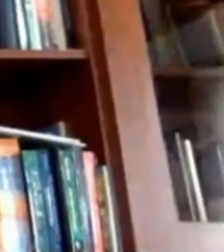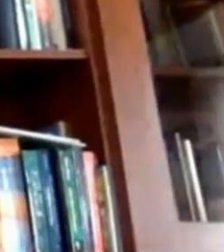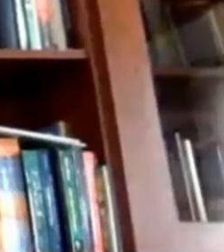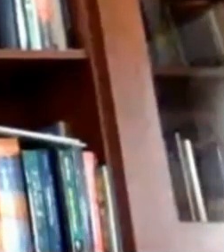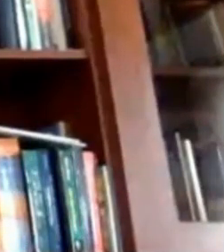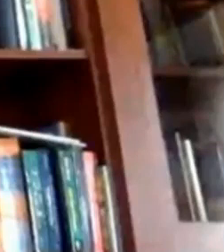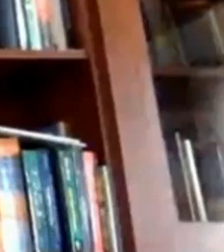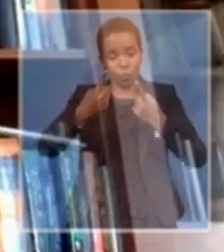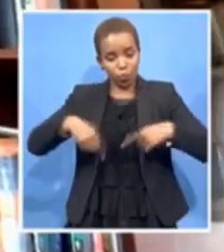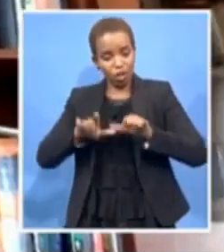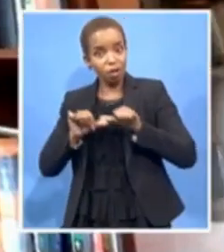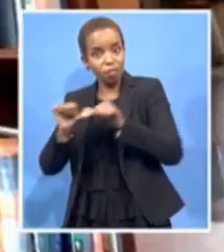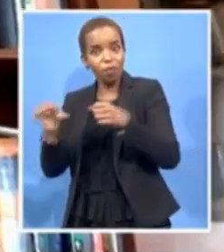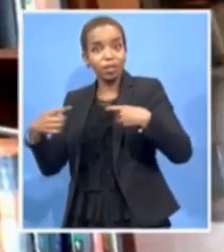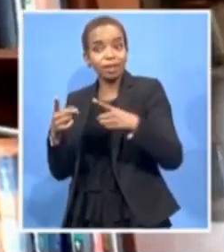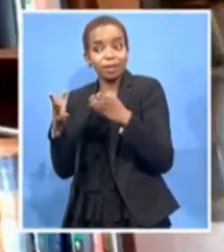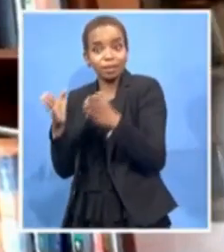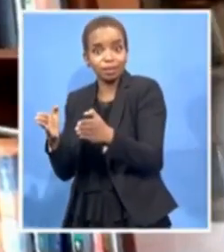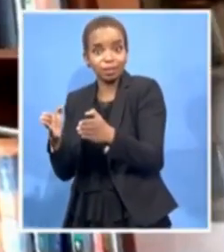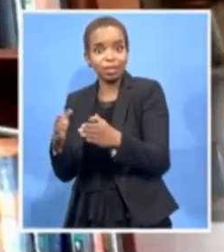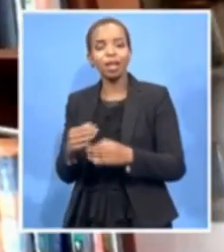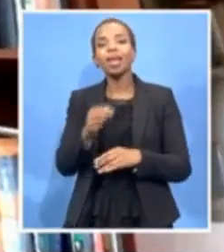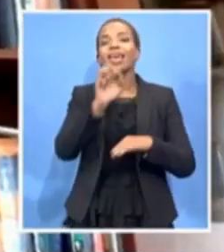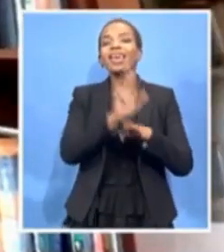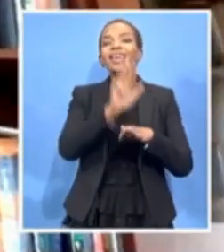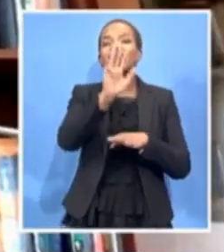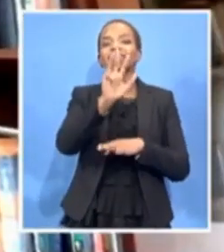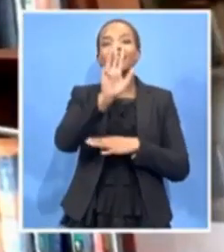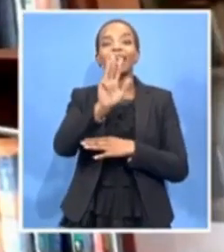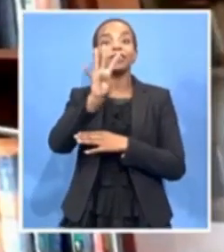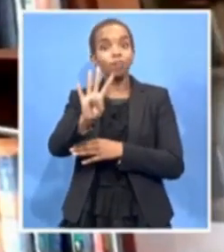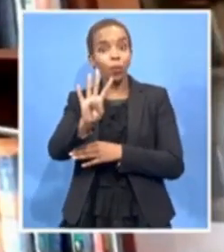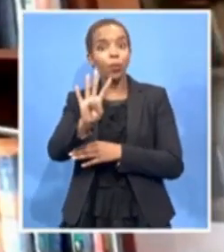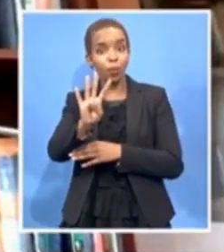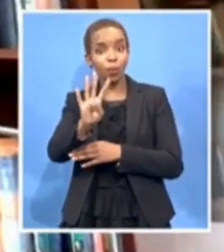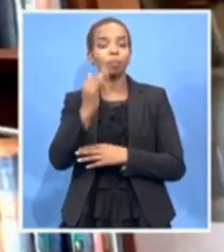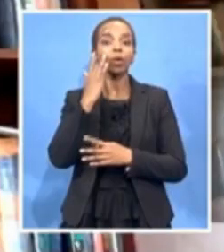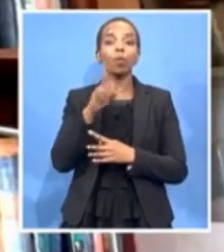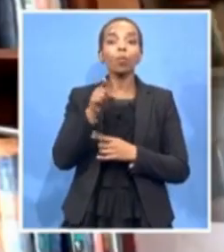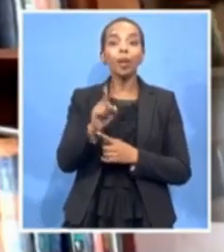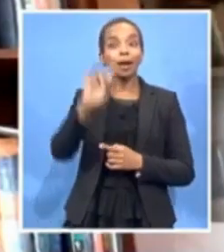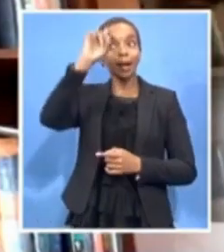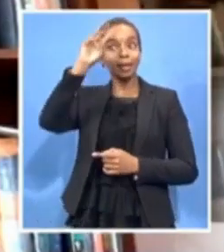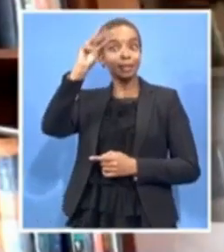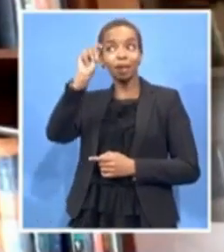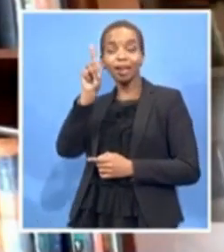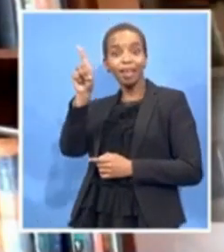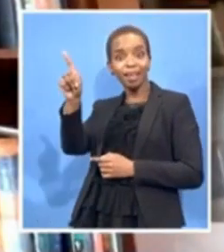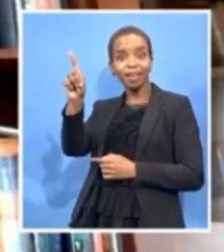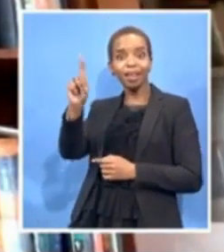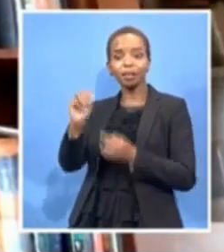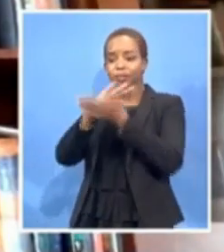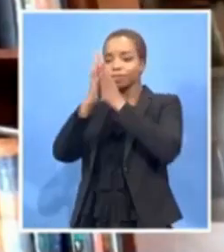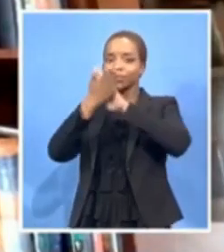in 1994, when Nelson Mandela becomes the president of South